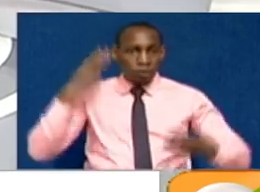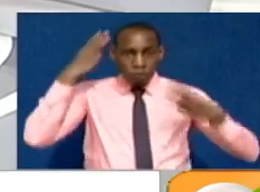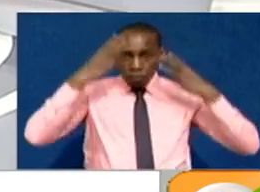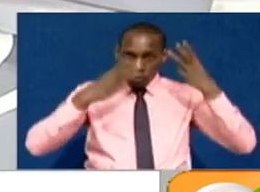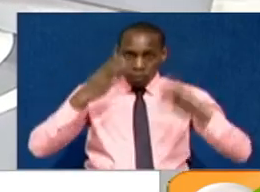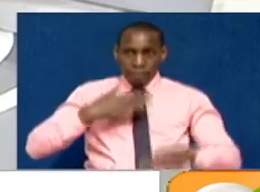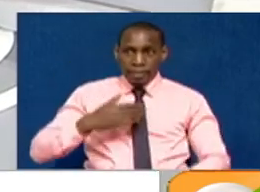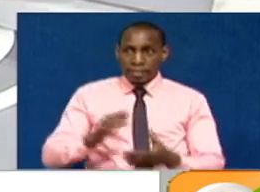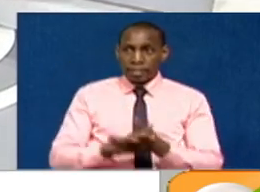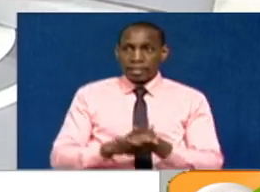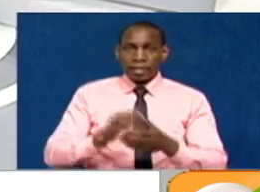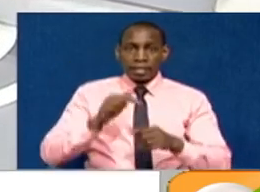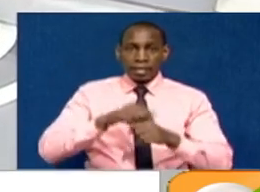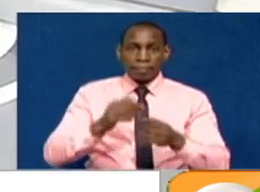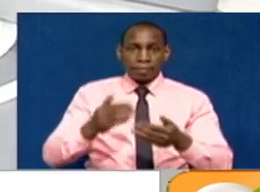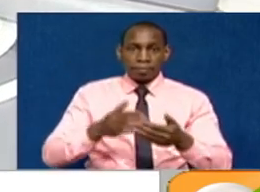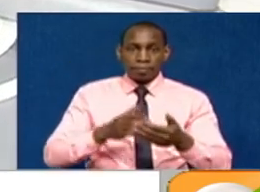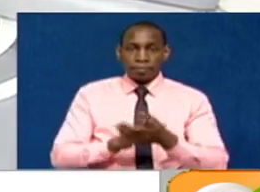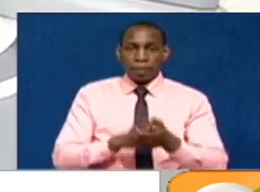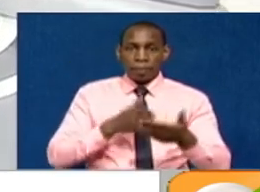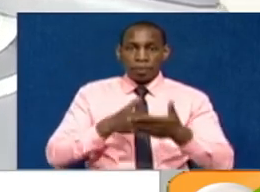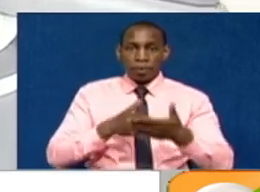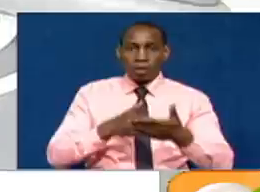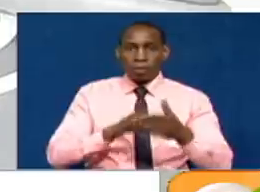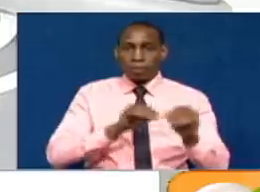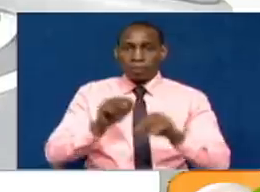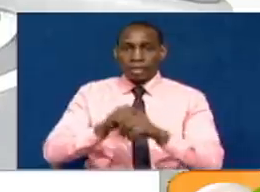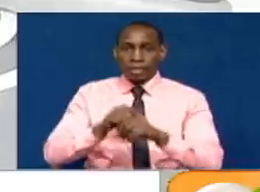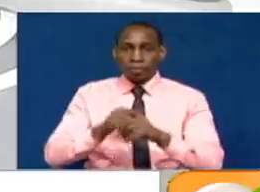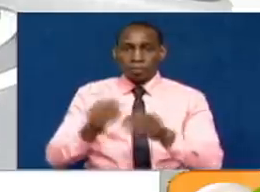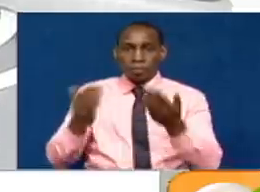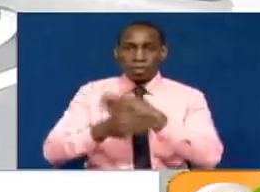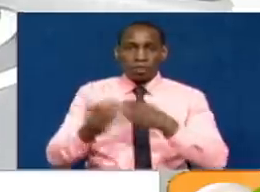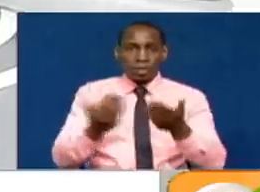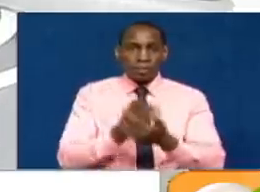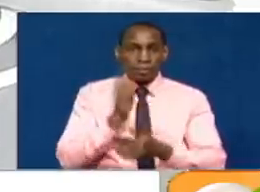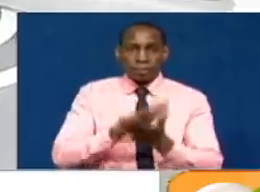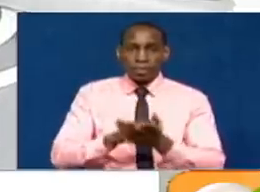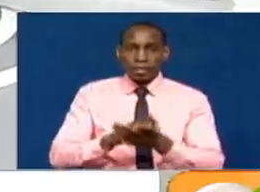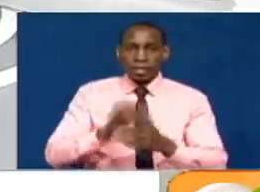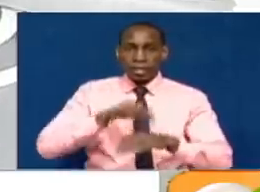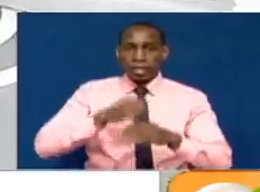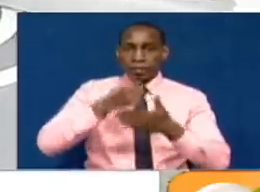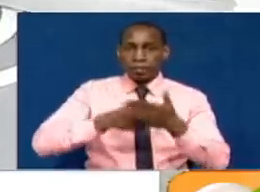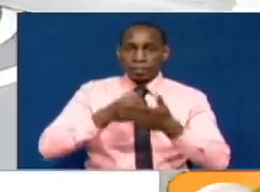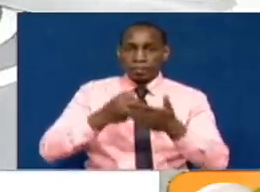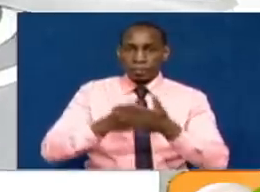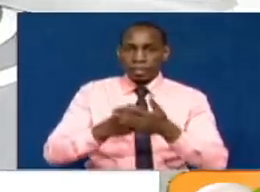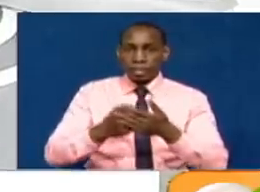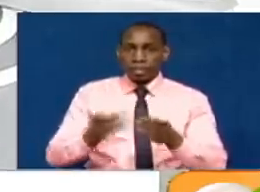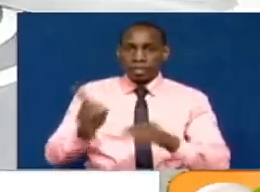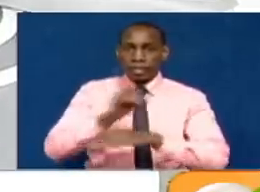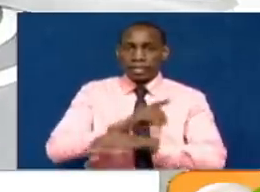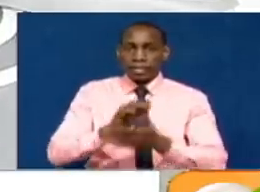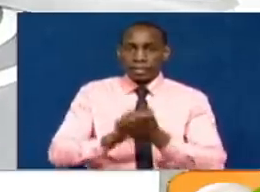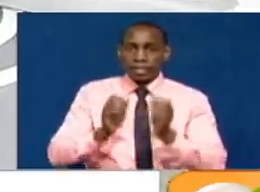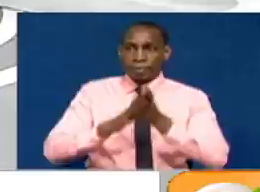after the curfew was lifted, during the Mashujaa Day celebrations, President Uhuru Kenyatta gave a list of